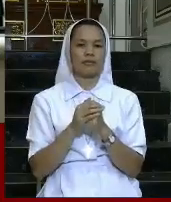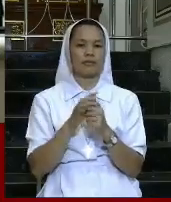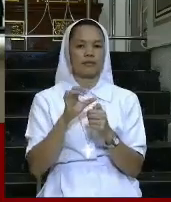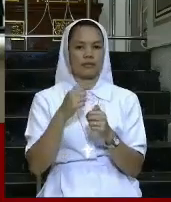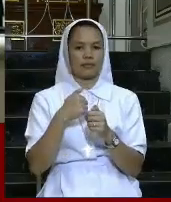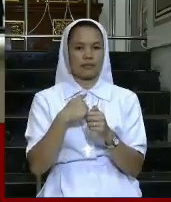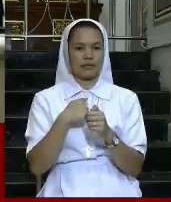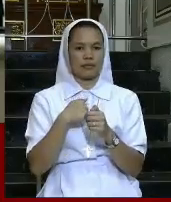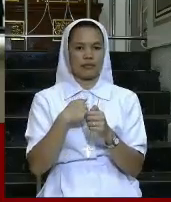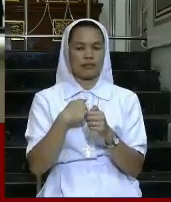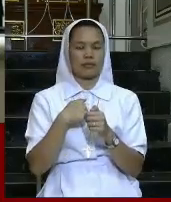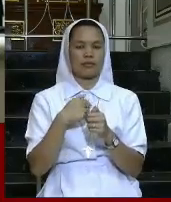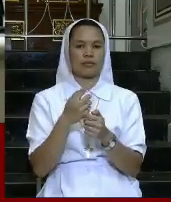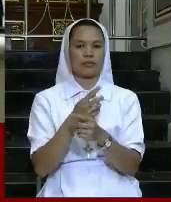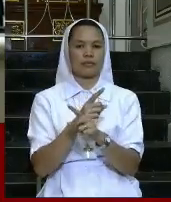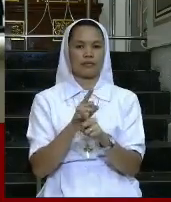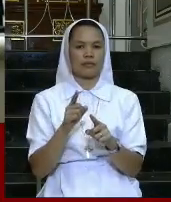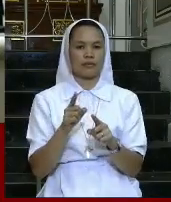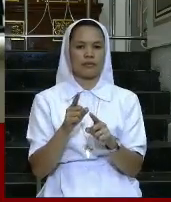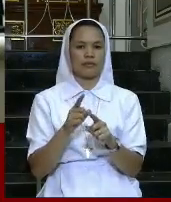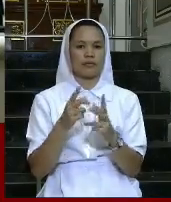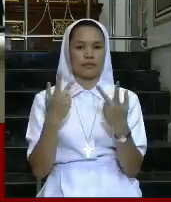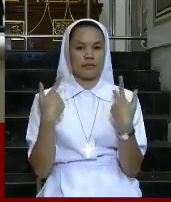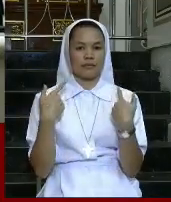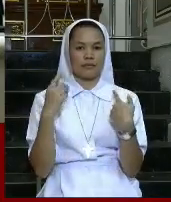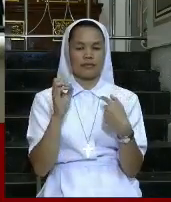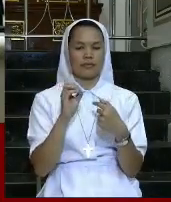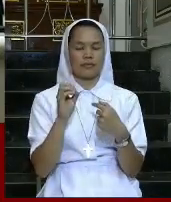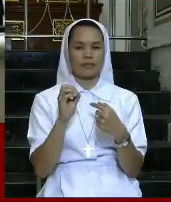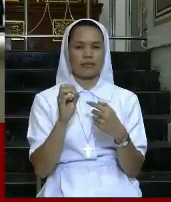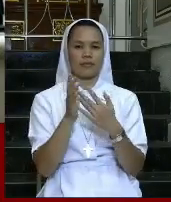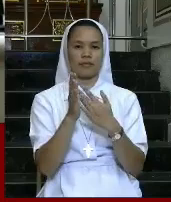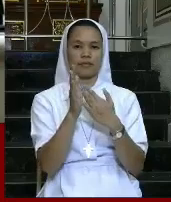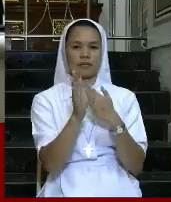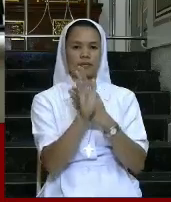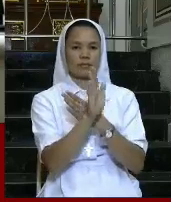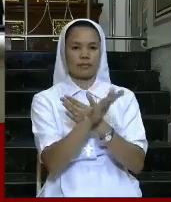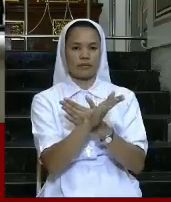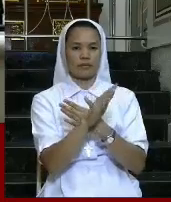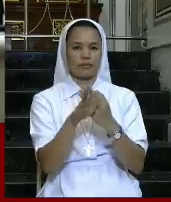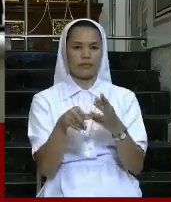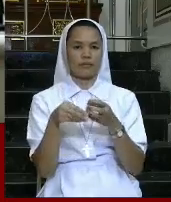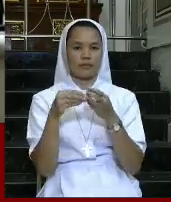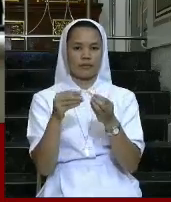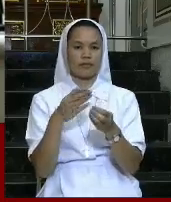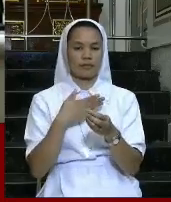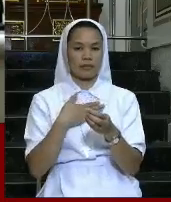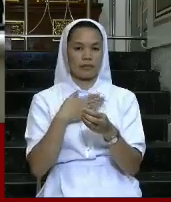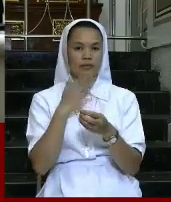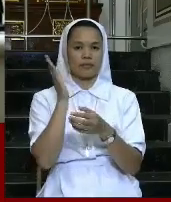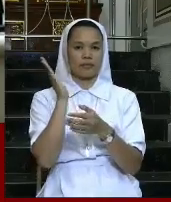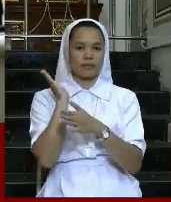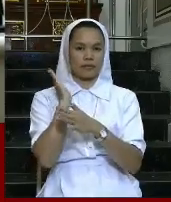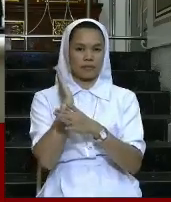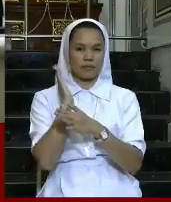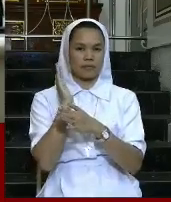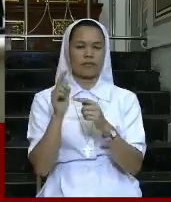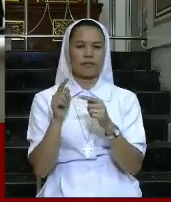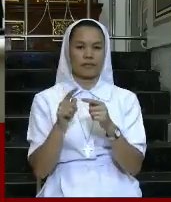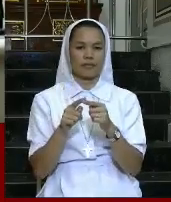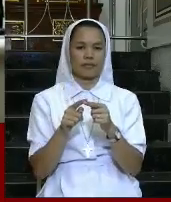I have not rebelled, have not turned back. I gave my back to those who beat